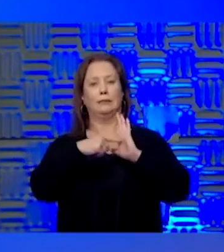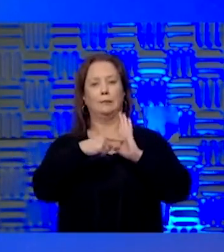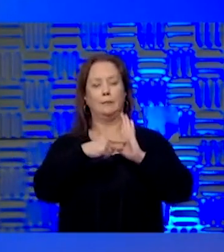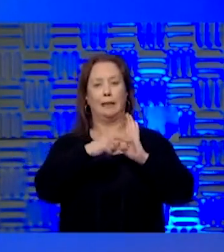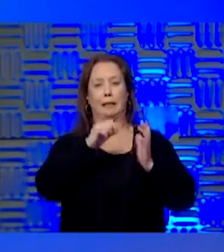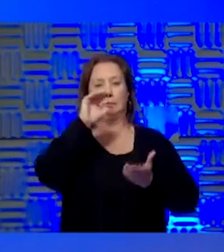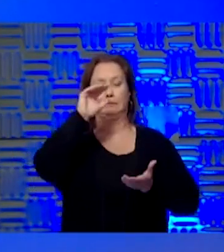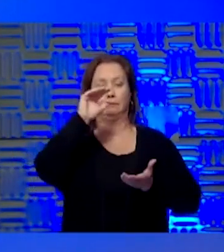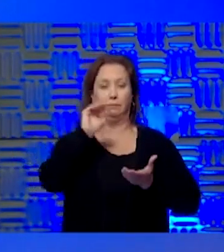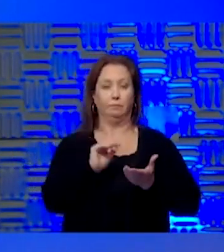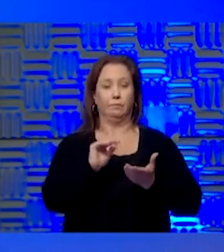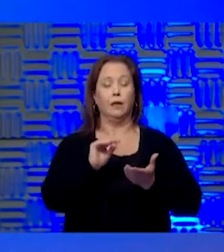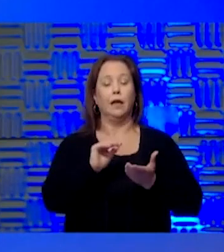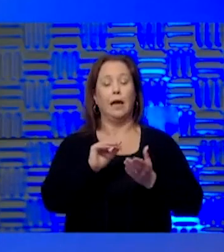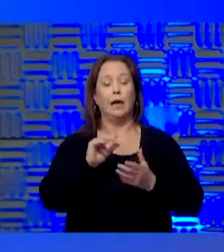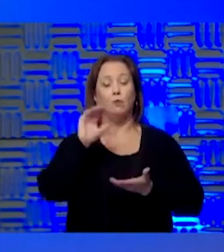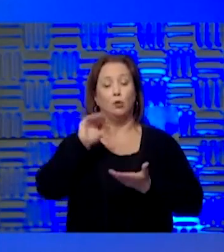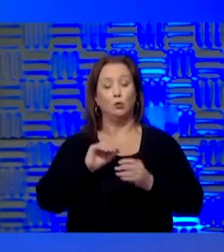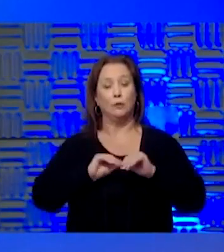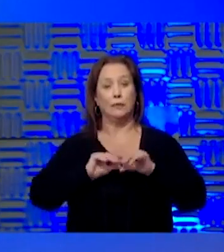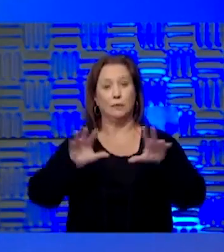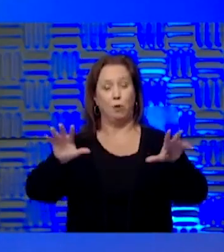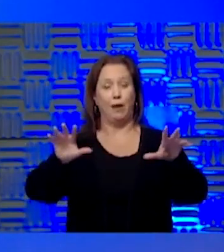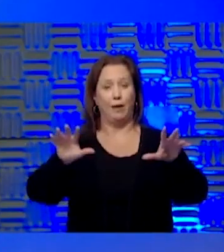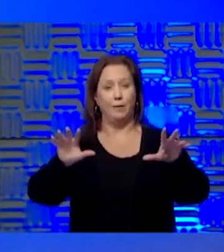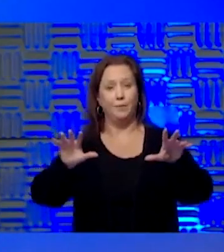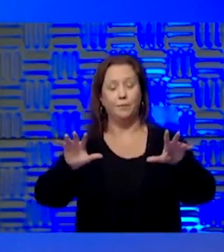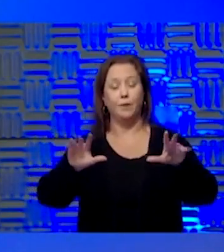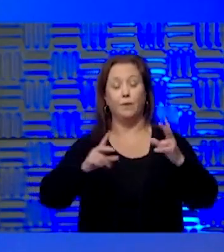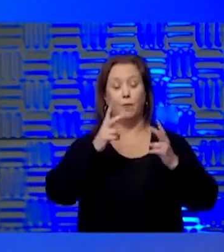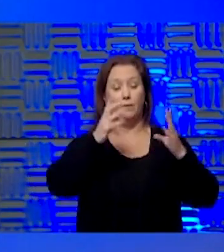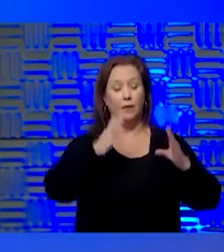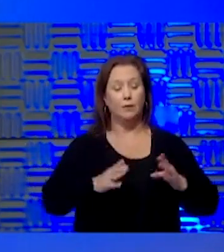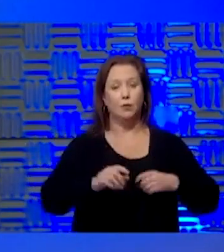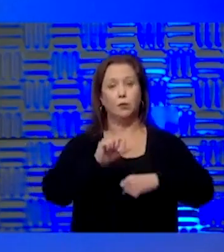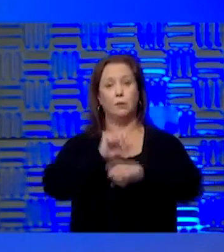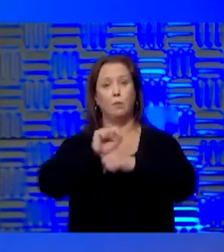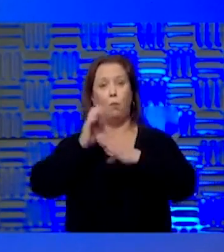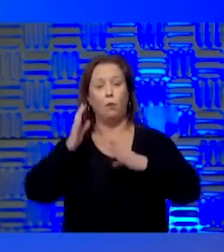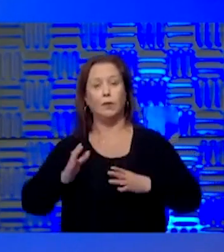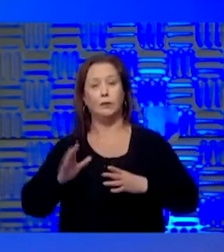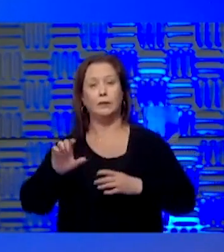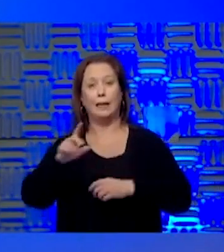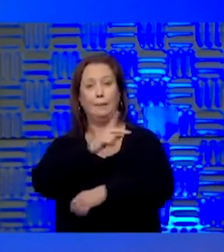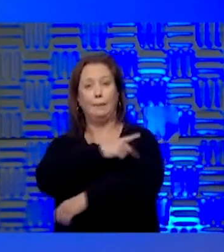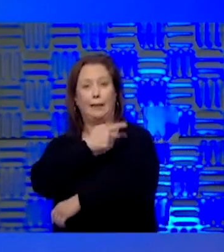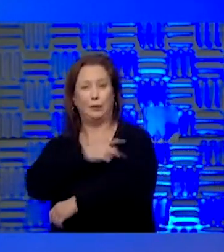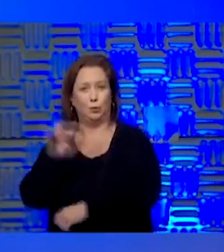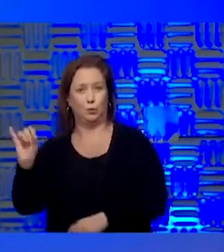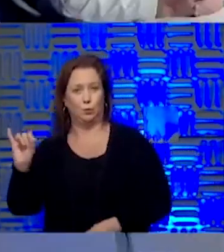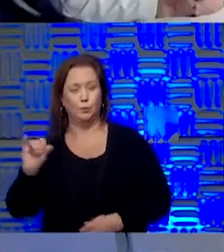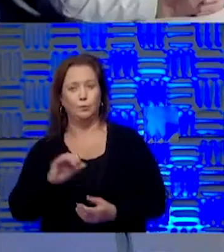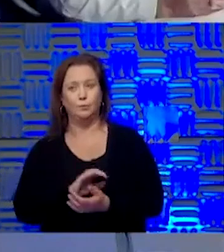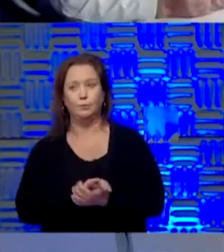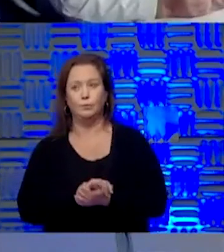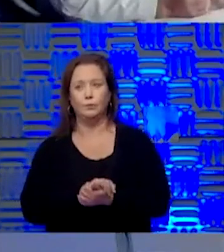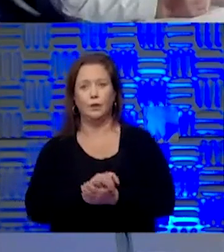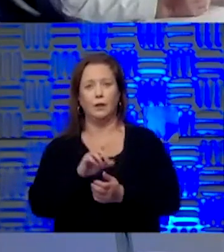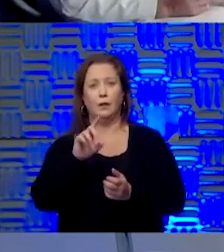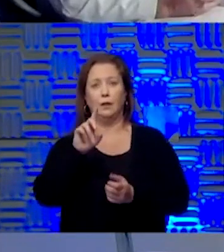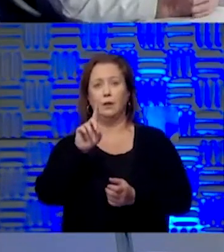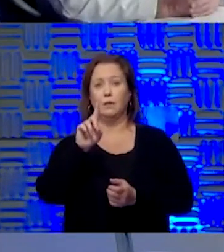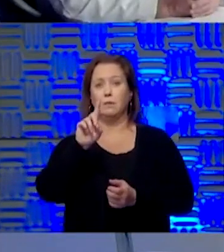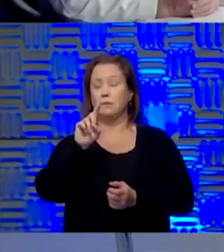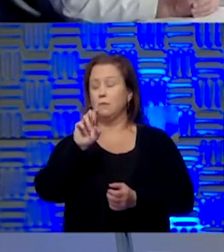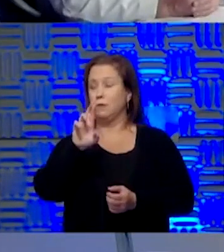and reduce the risk of spread from our visitors, from our employees, and from our patients as well. And I don't know if Dr. Stites